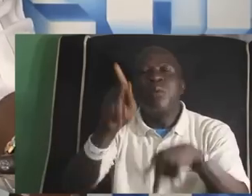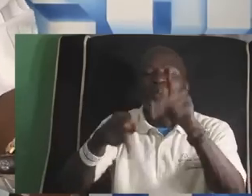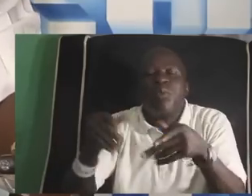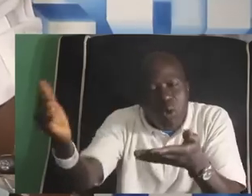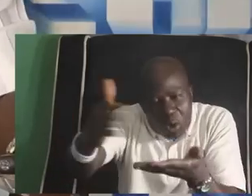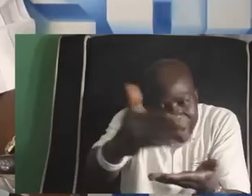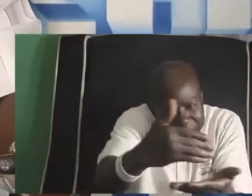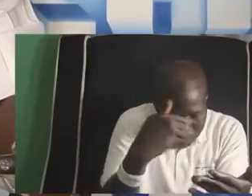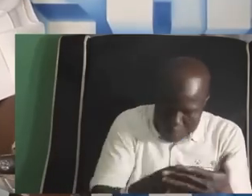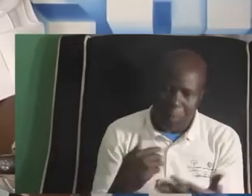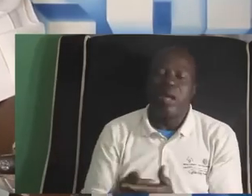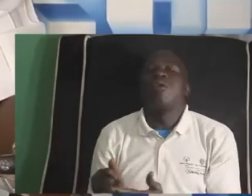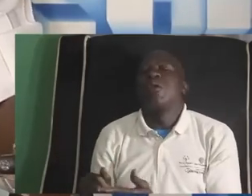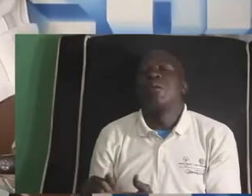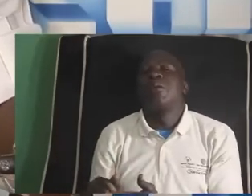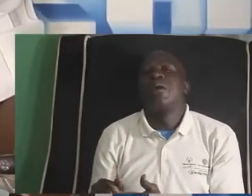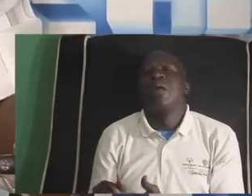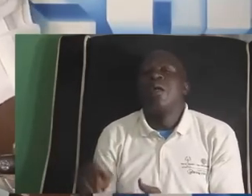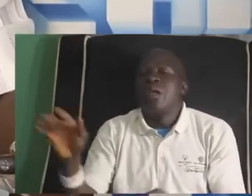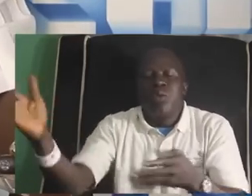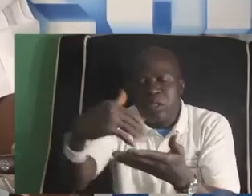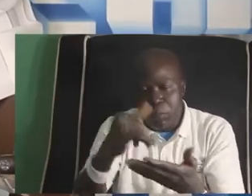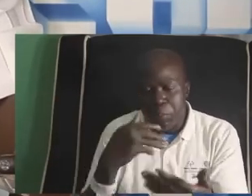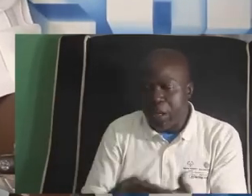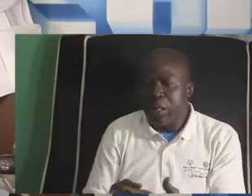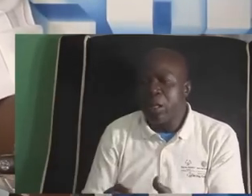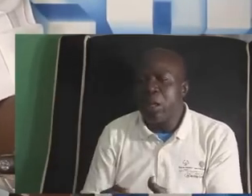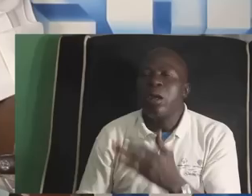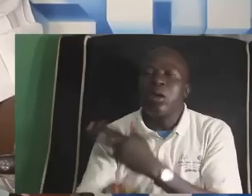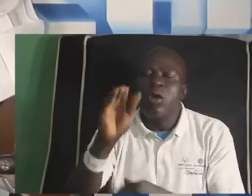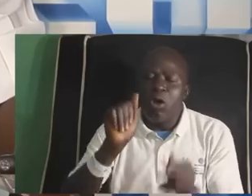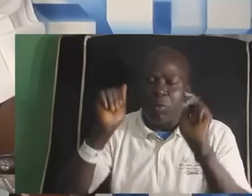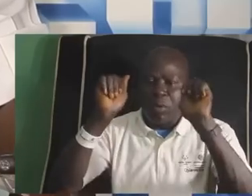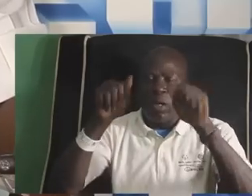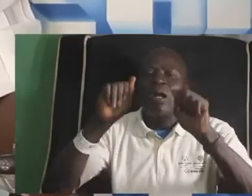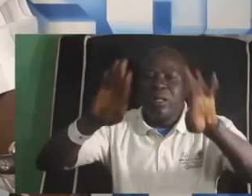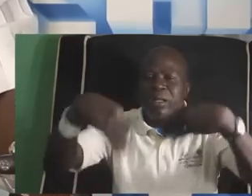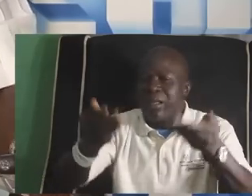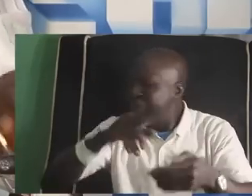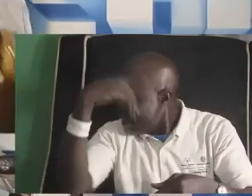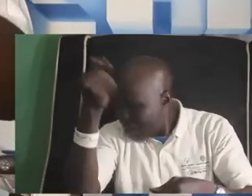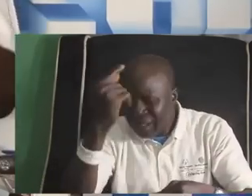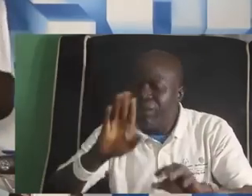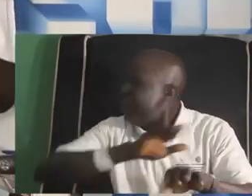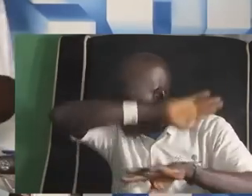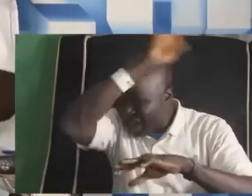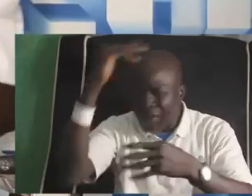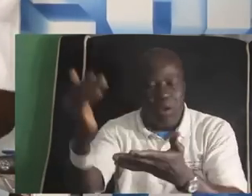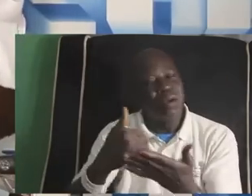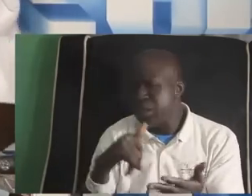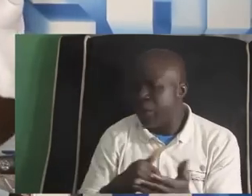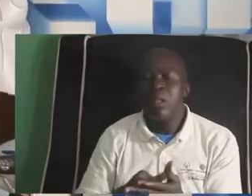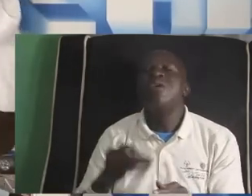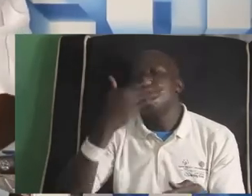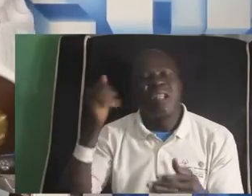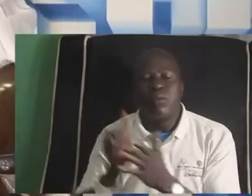agba pada. People give to you, they will receive. O agba pada. They will receive it. Olorun mi se ti o ni mere bo nu. Only God that will stop for you. Just wait